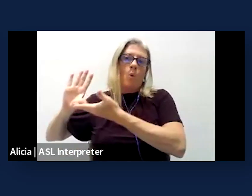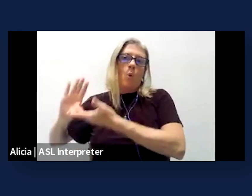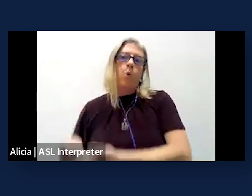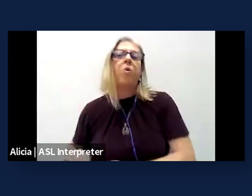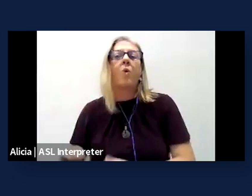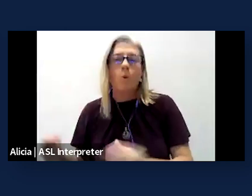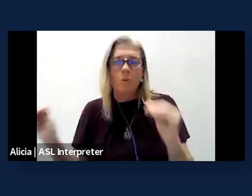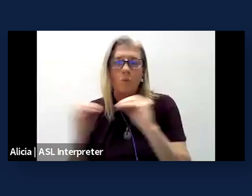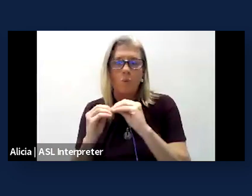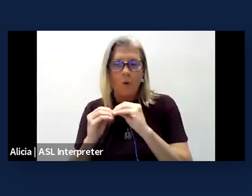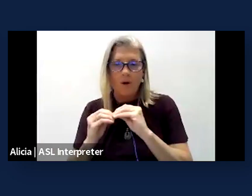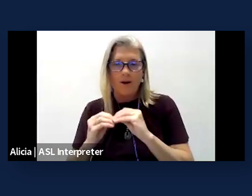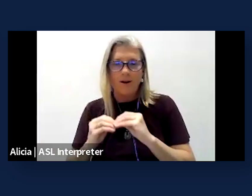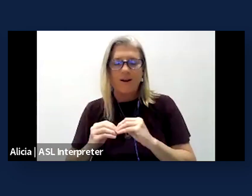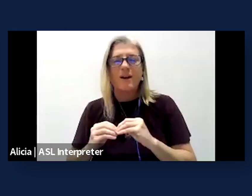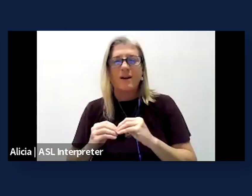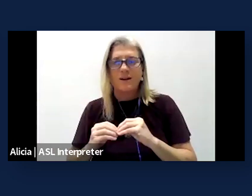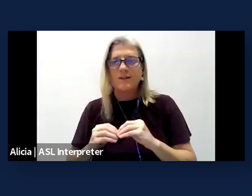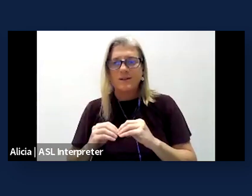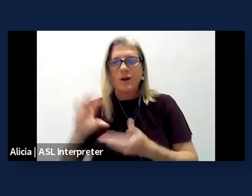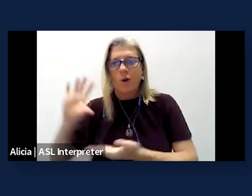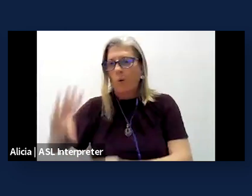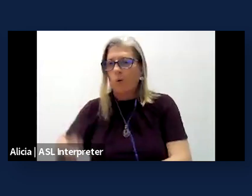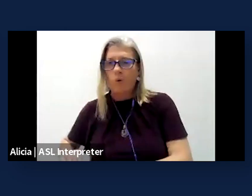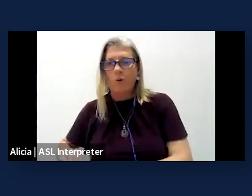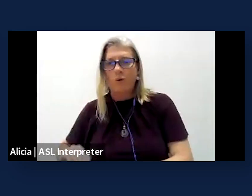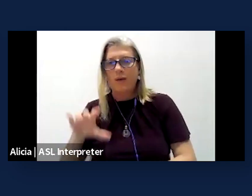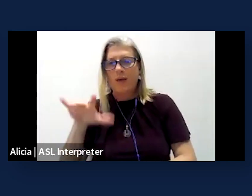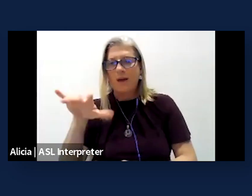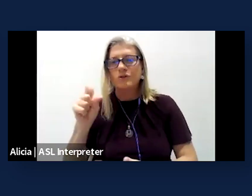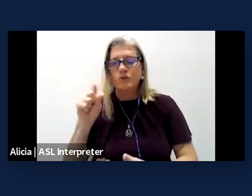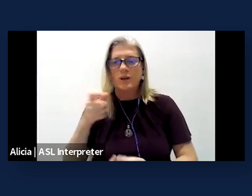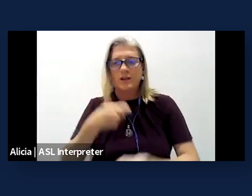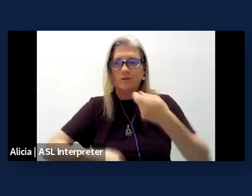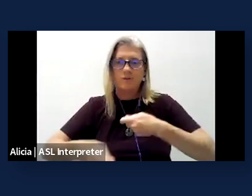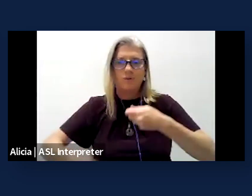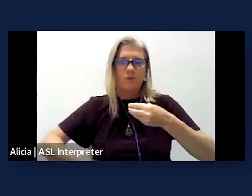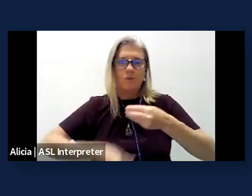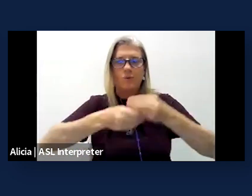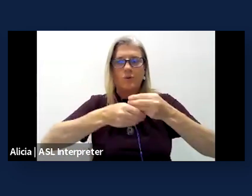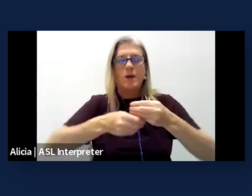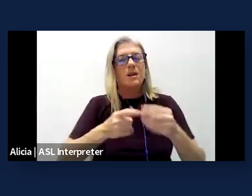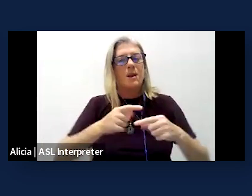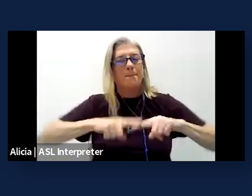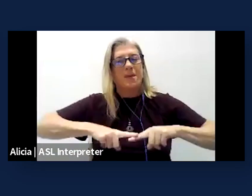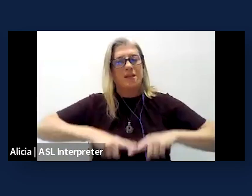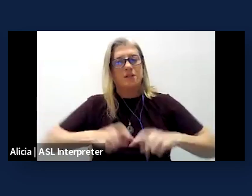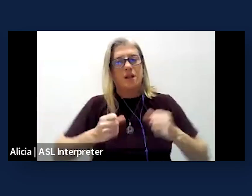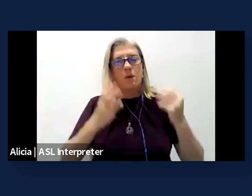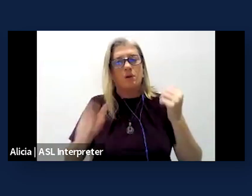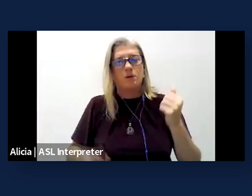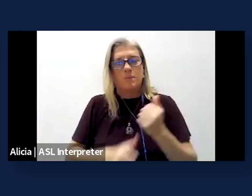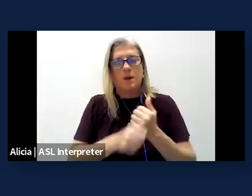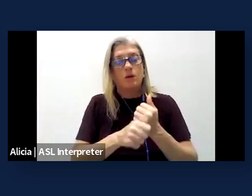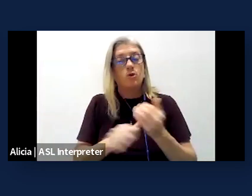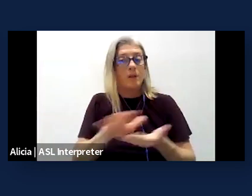there, than, yes, but, it depends too on how backed up you are. So, your cleanup